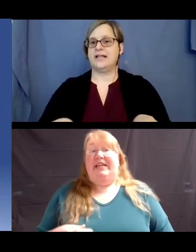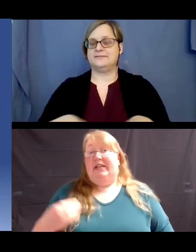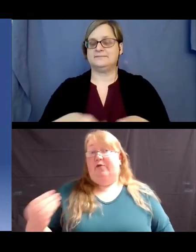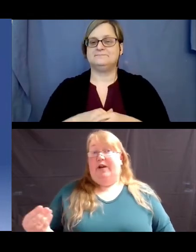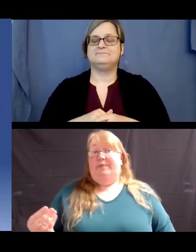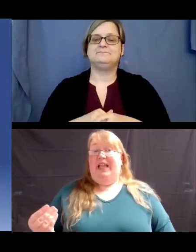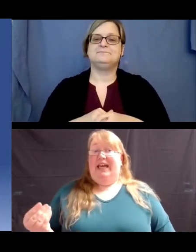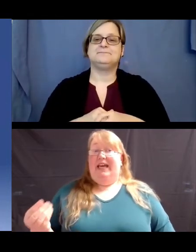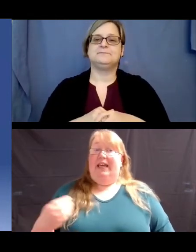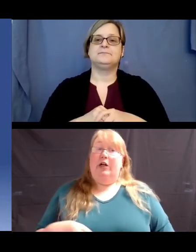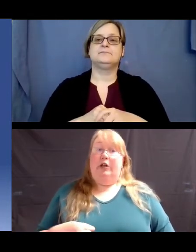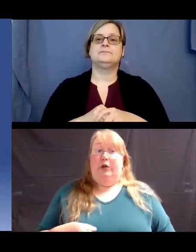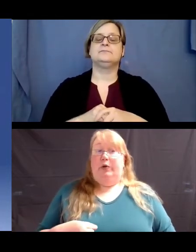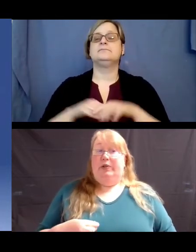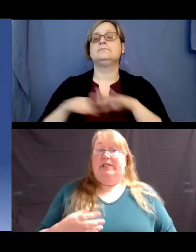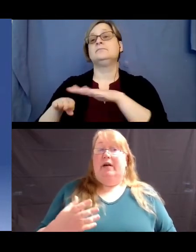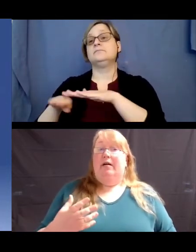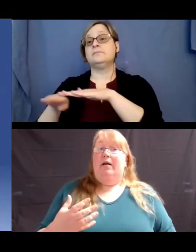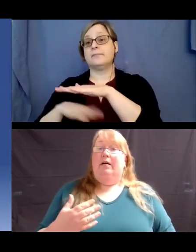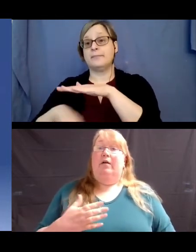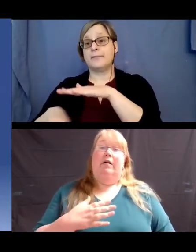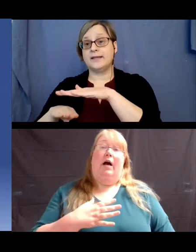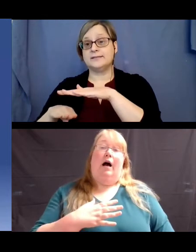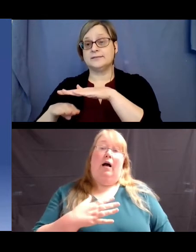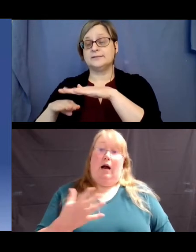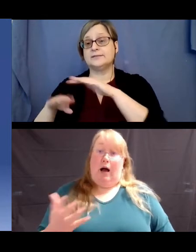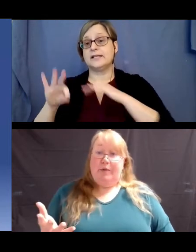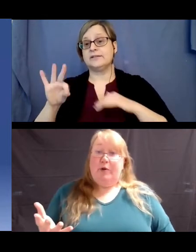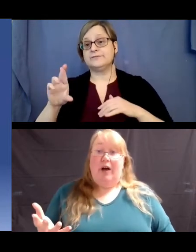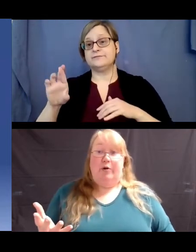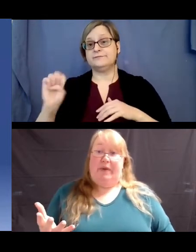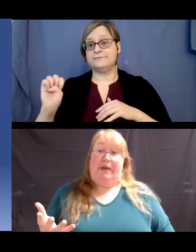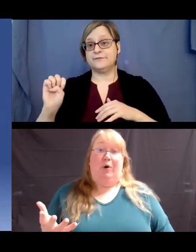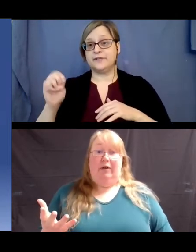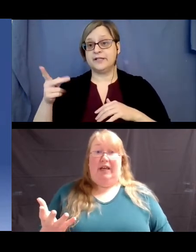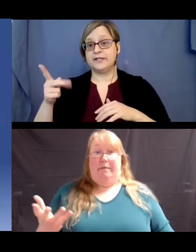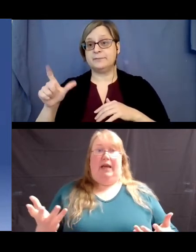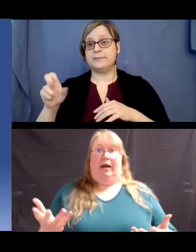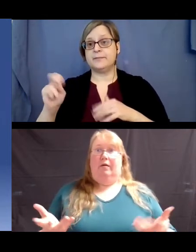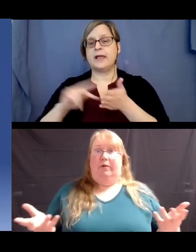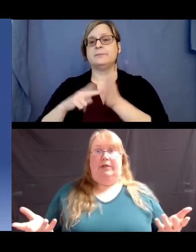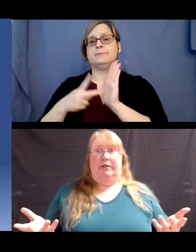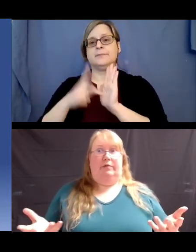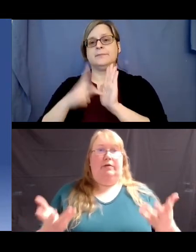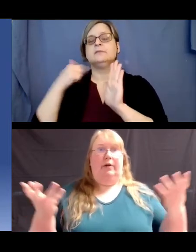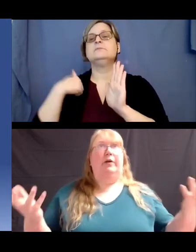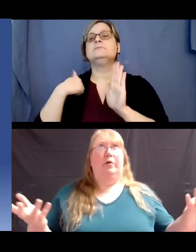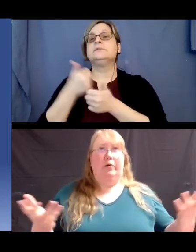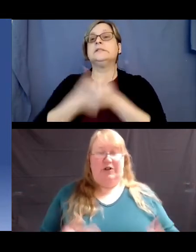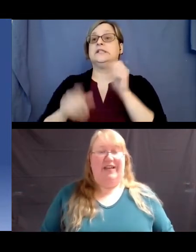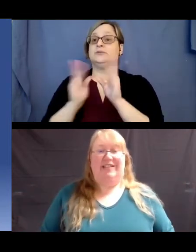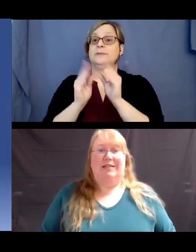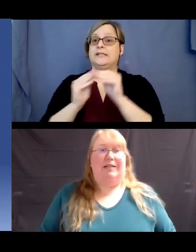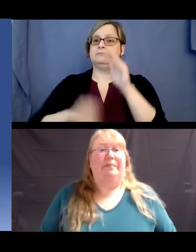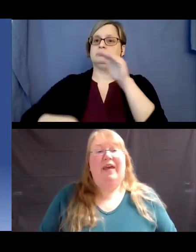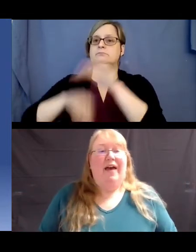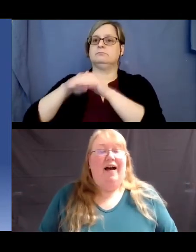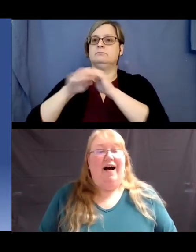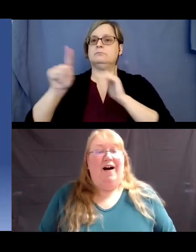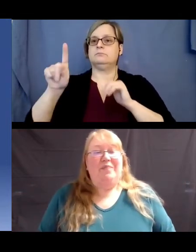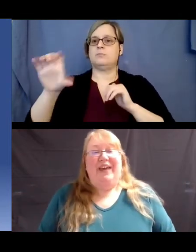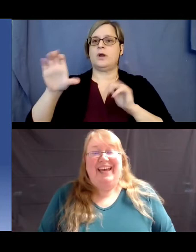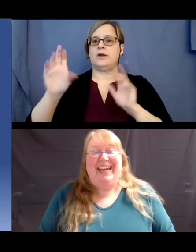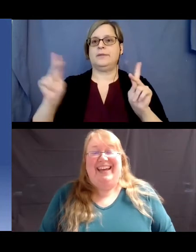The basic free plan includes up to 100 people in a meeting, which is huge. That's awesome.